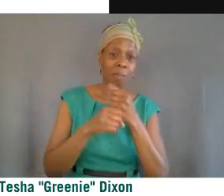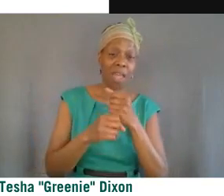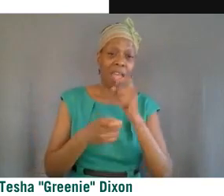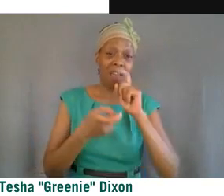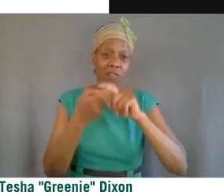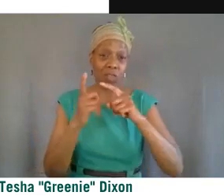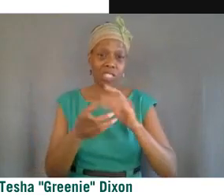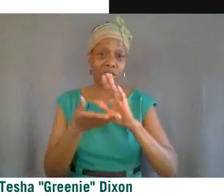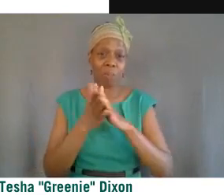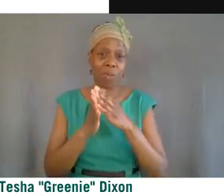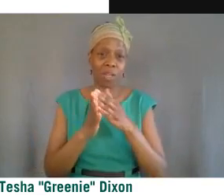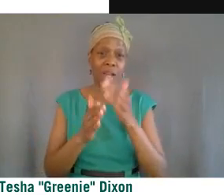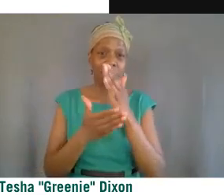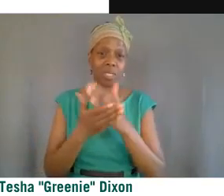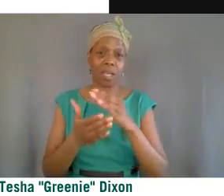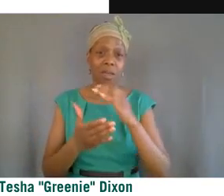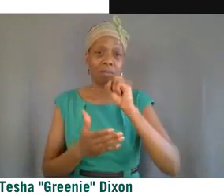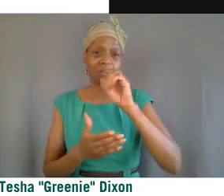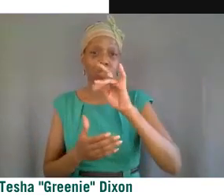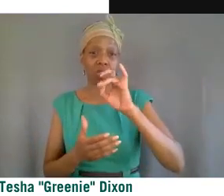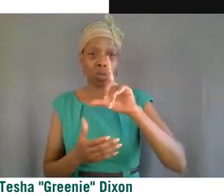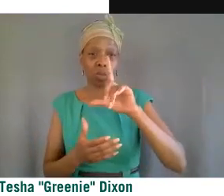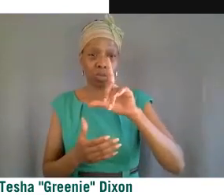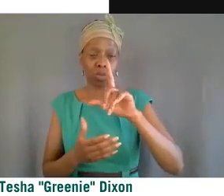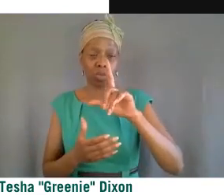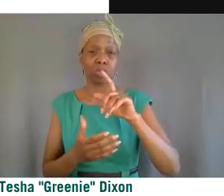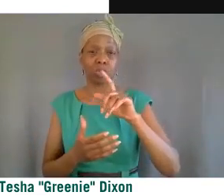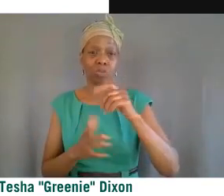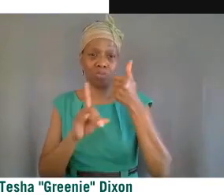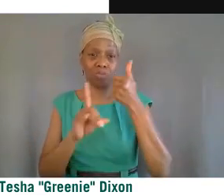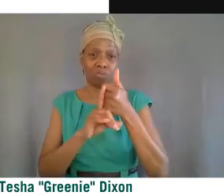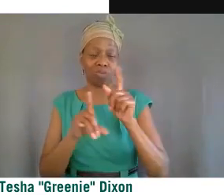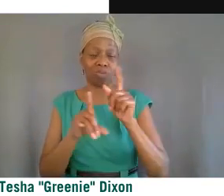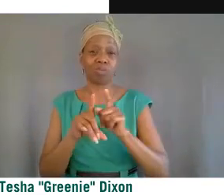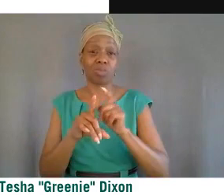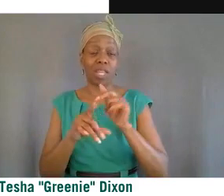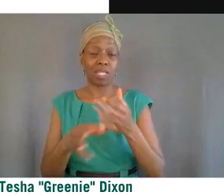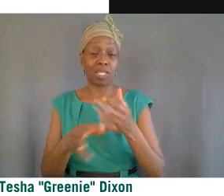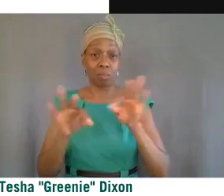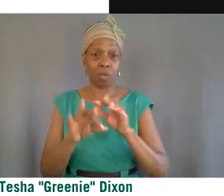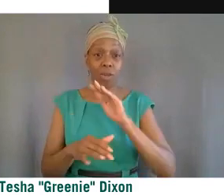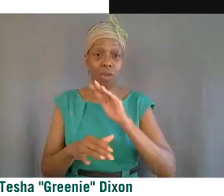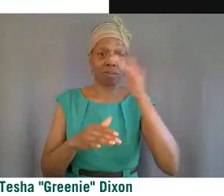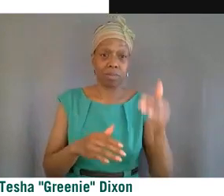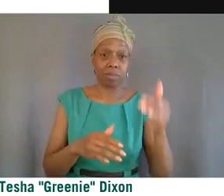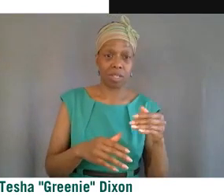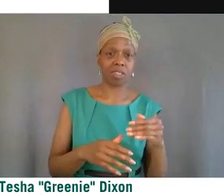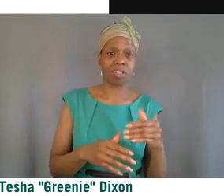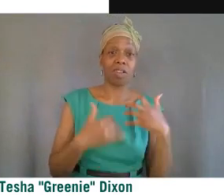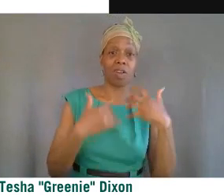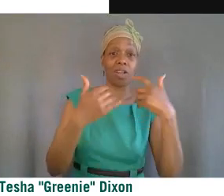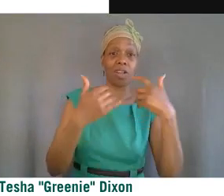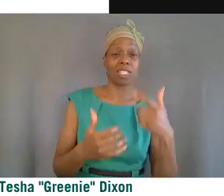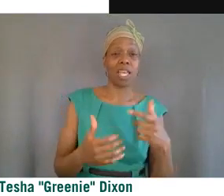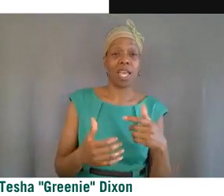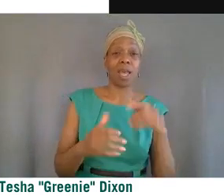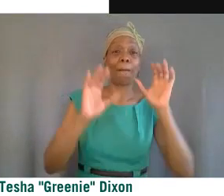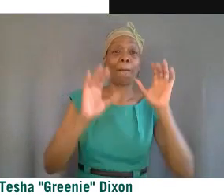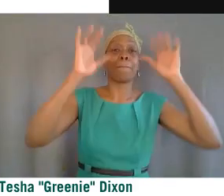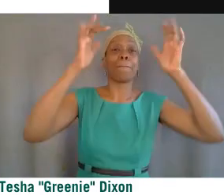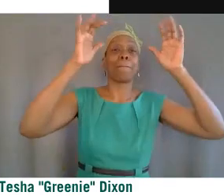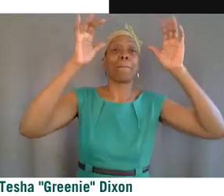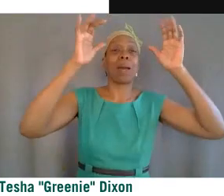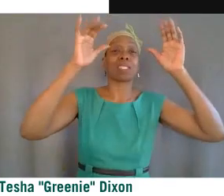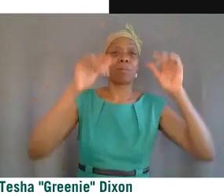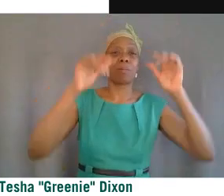how important that is. And then Marina has mentioned basketball. She really loves playing basketball